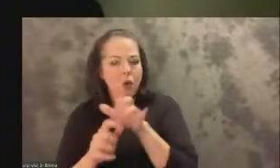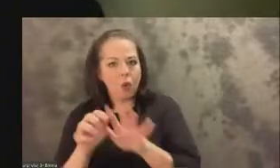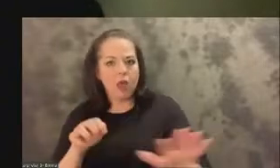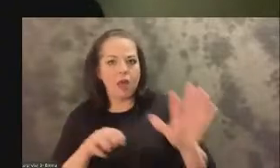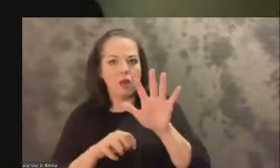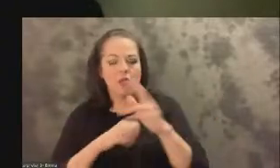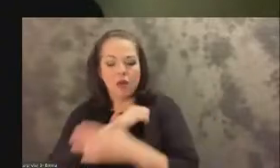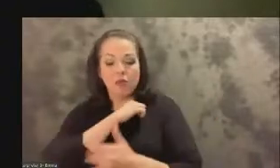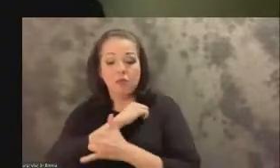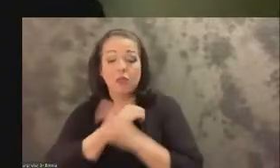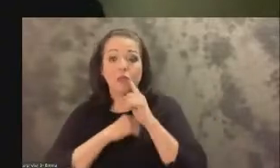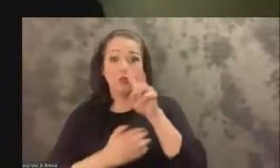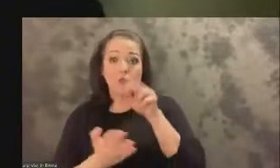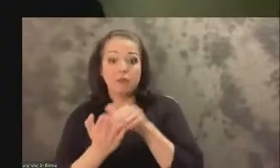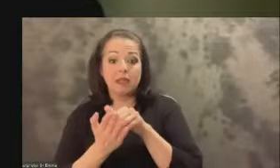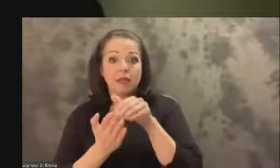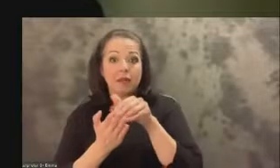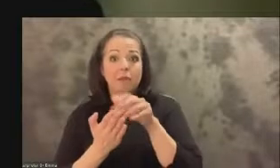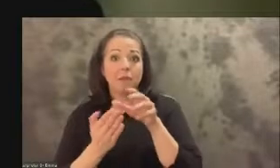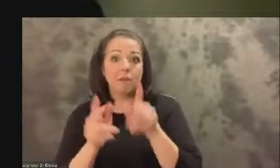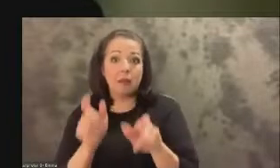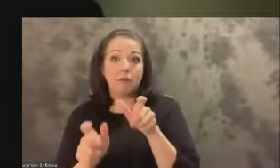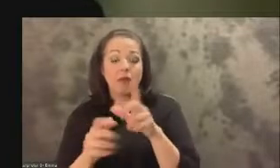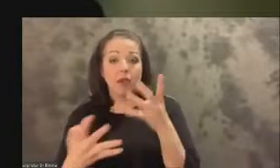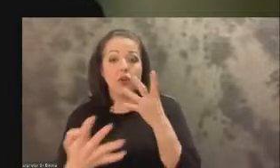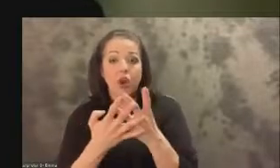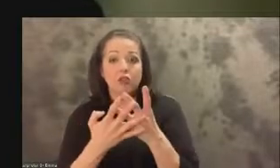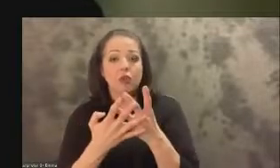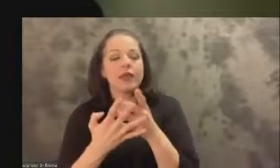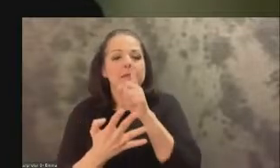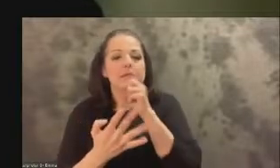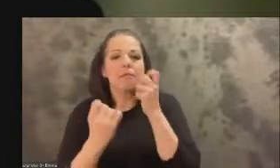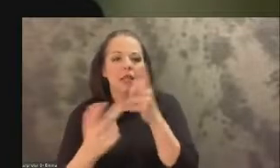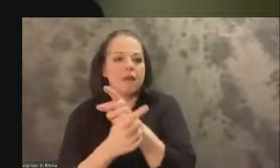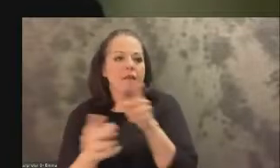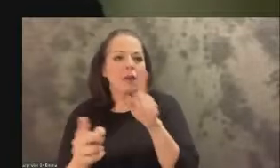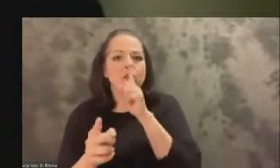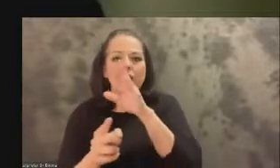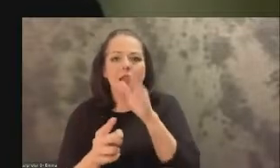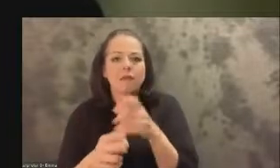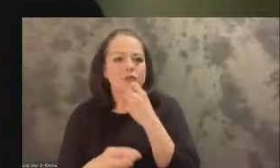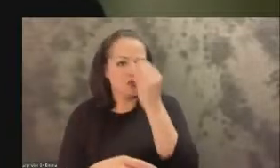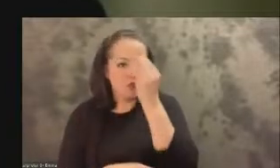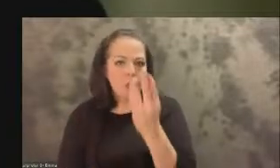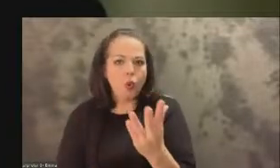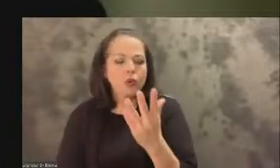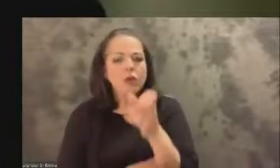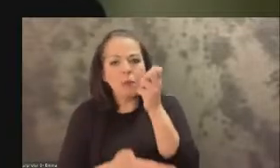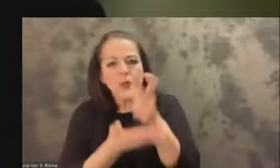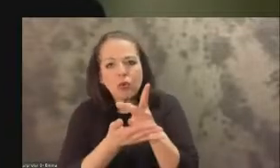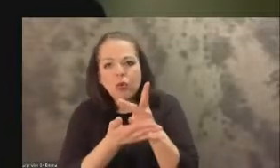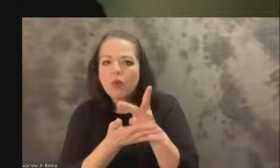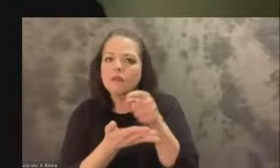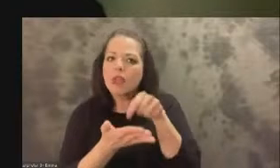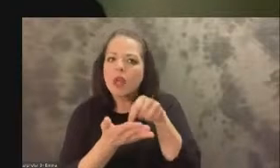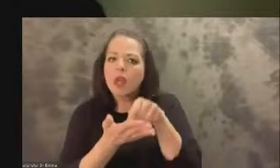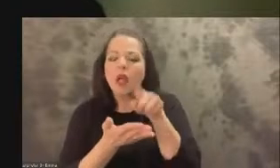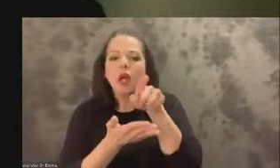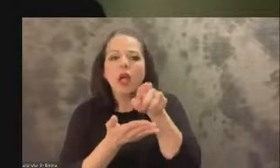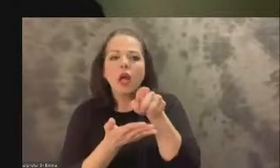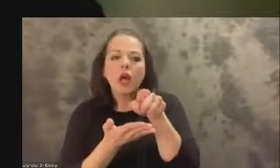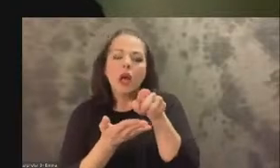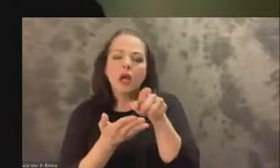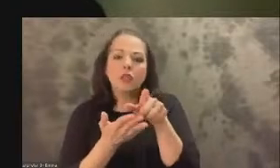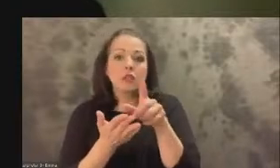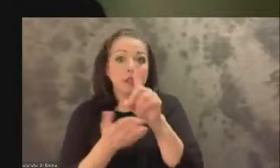2 million people incarcerated. Many of those people were never told or got an approved a diagnosis of having COVID. Now, we have